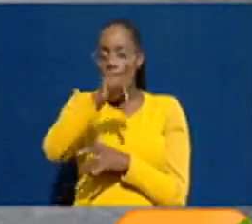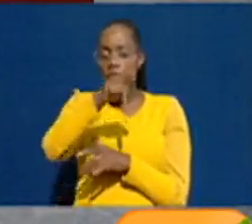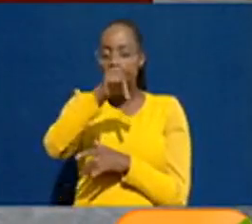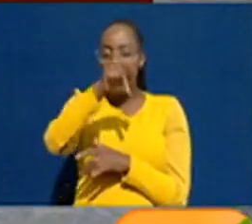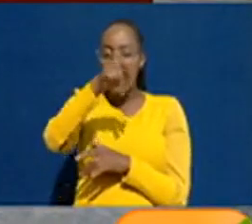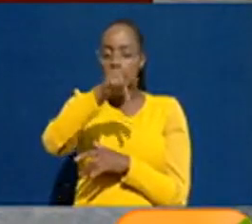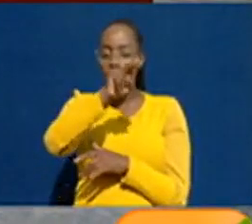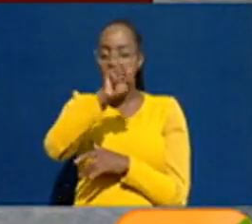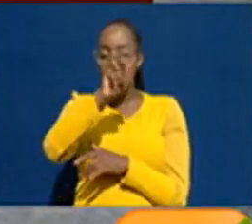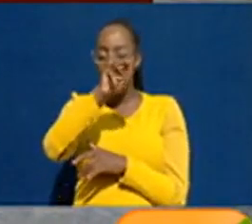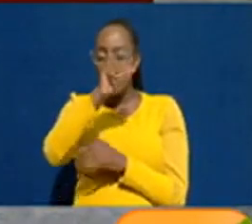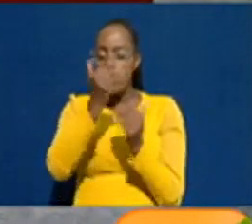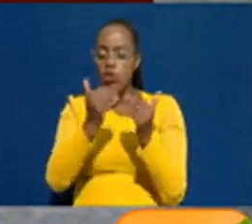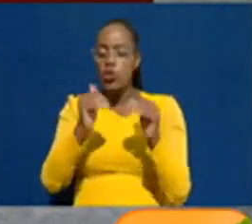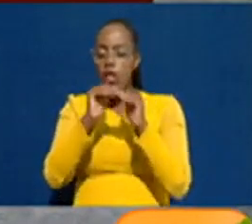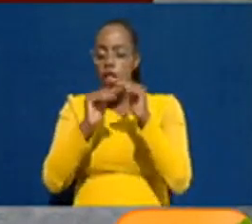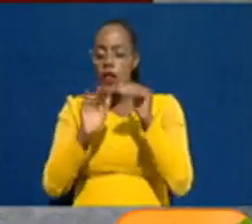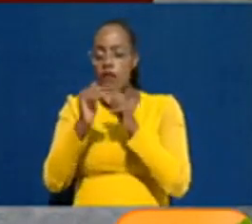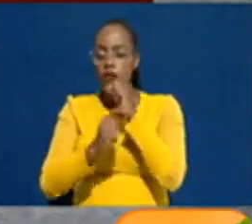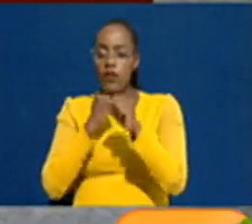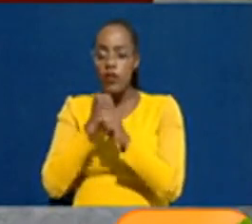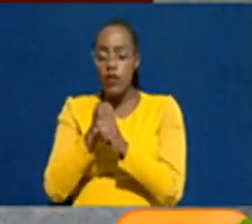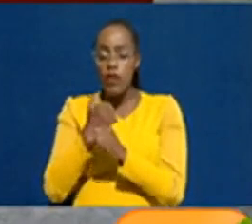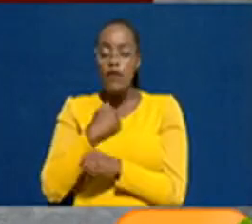under 5 years results in up to